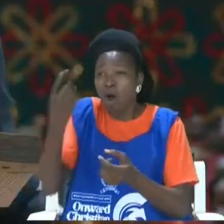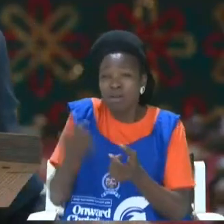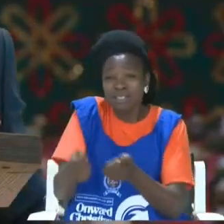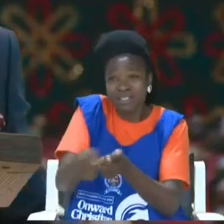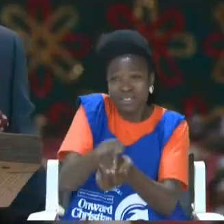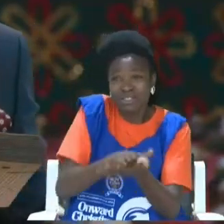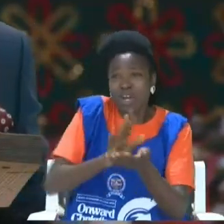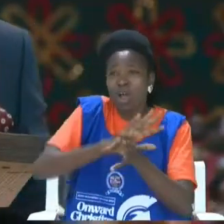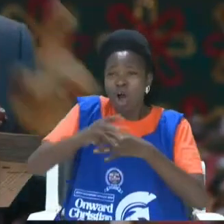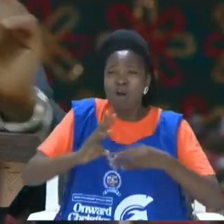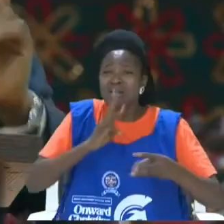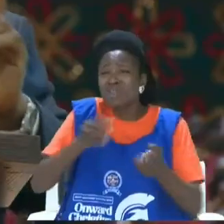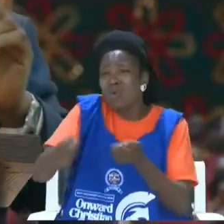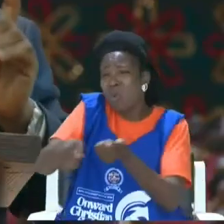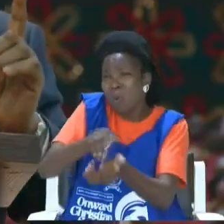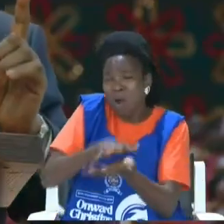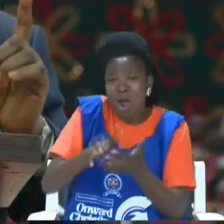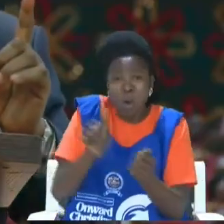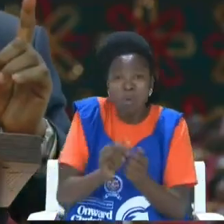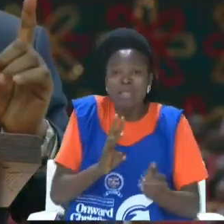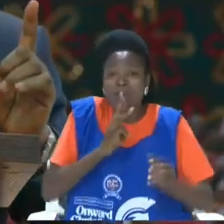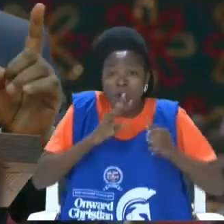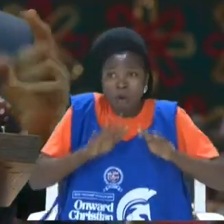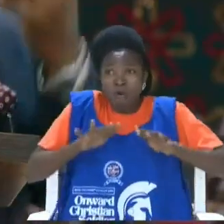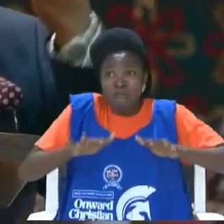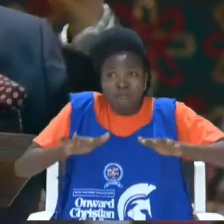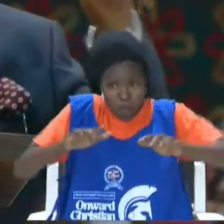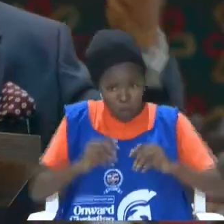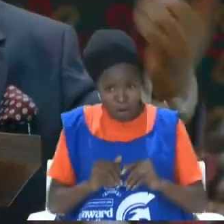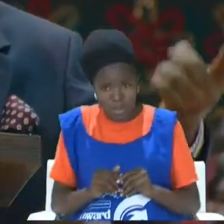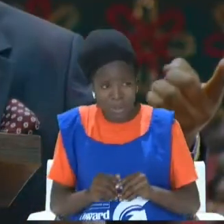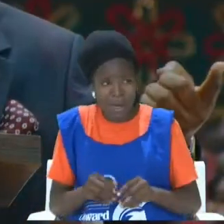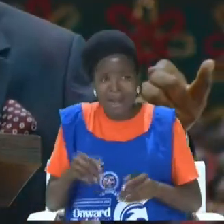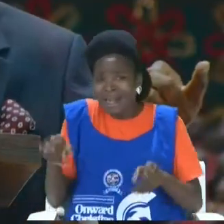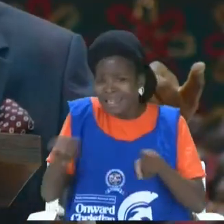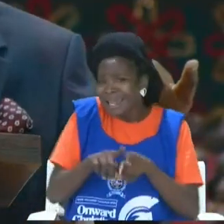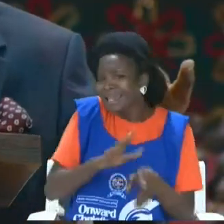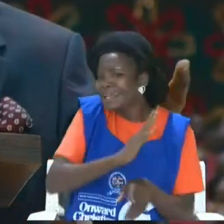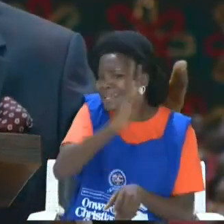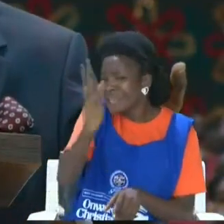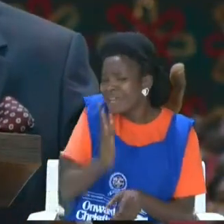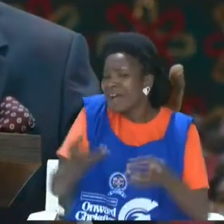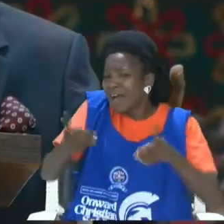entire world with a flood like never before,